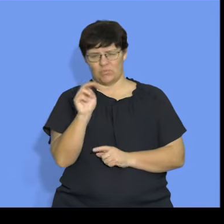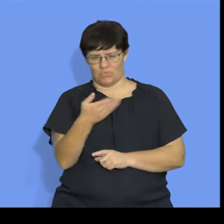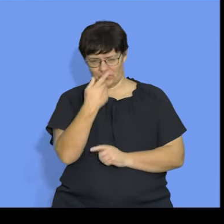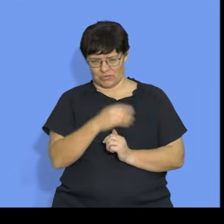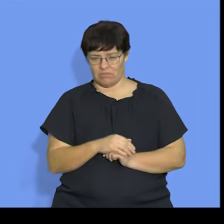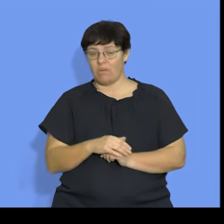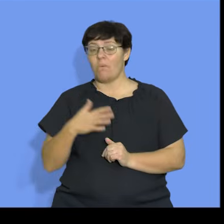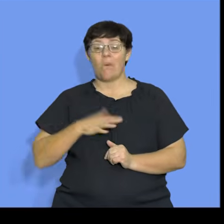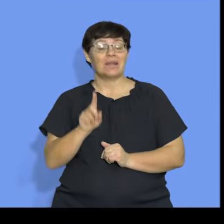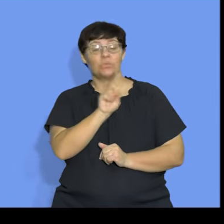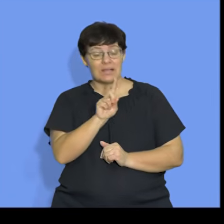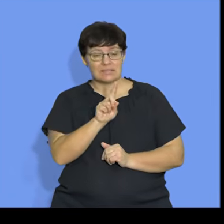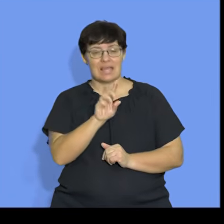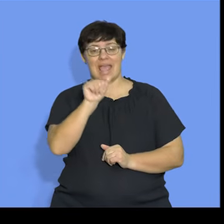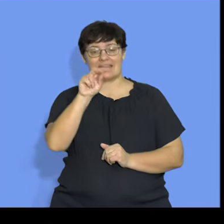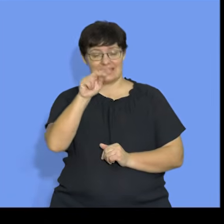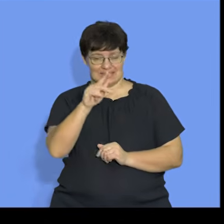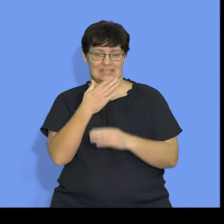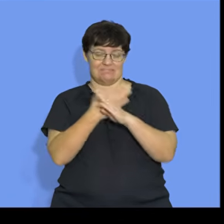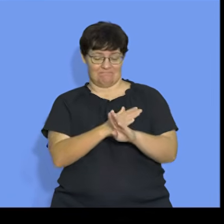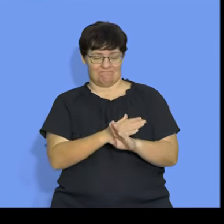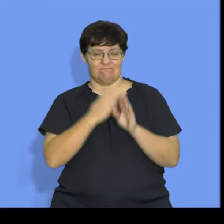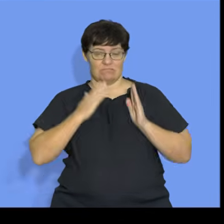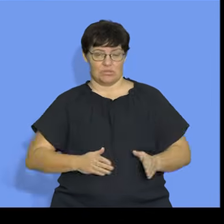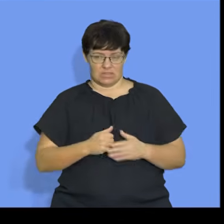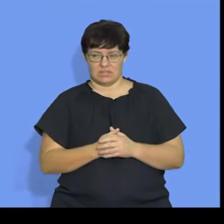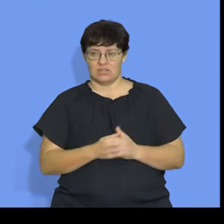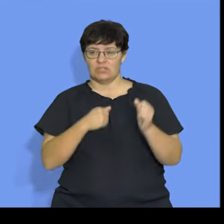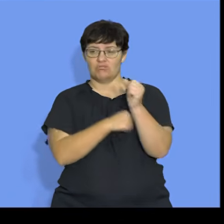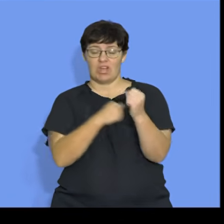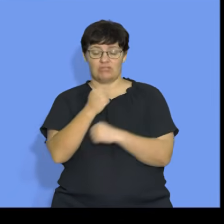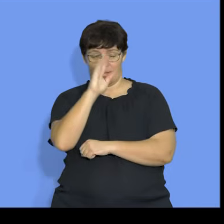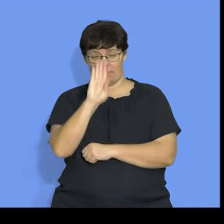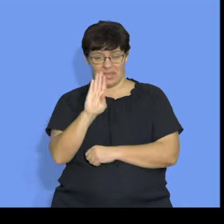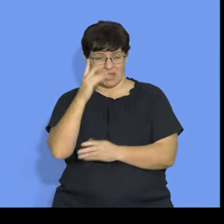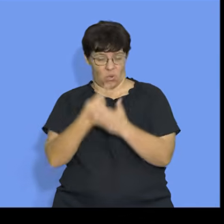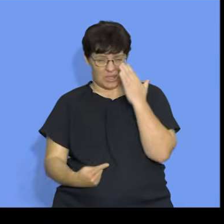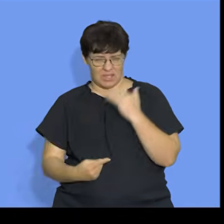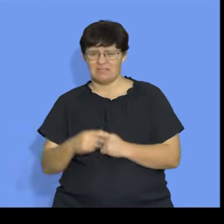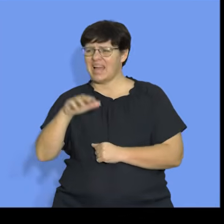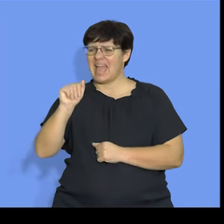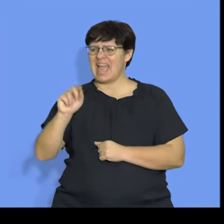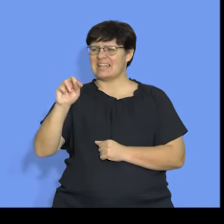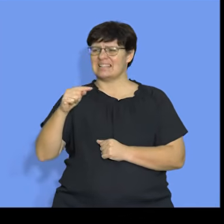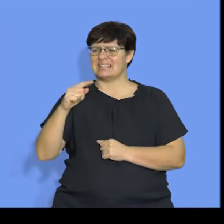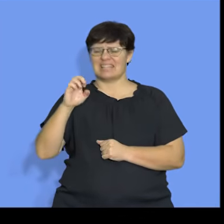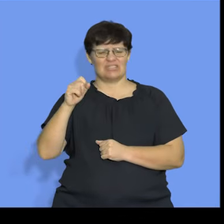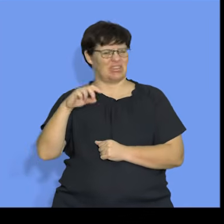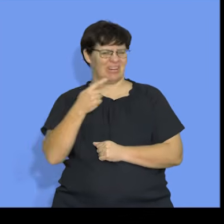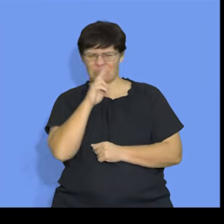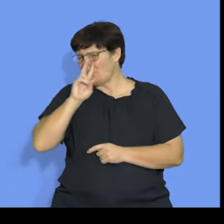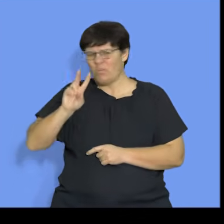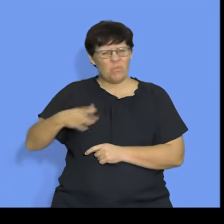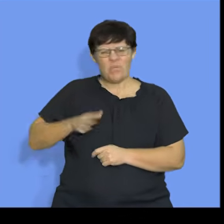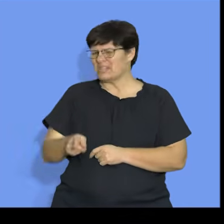we're looking for antibodies. Structure B only. B is the antigen. No, we're not looking